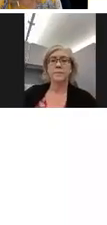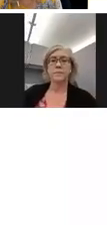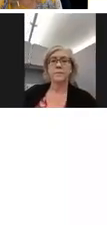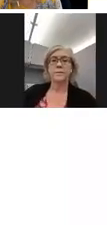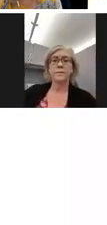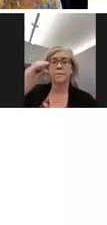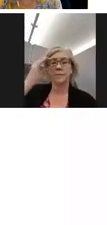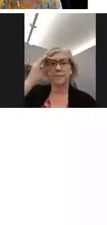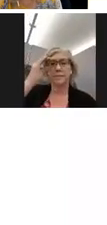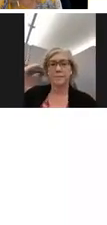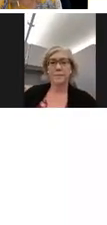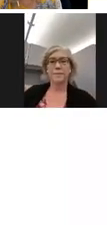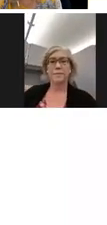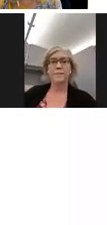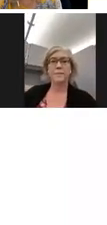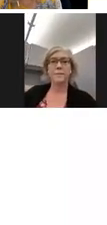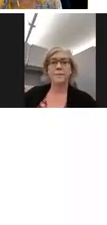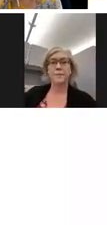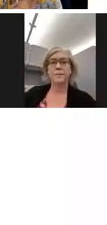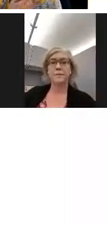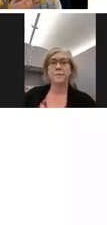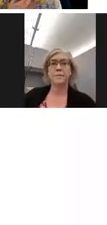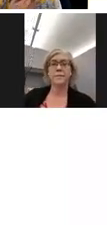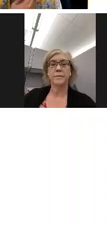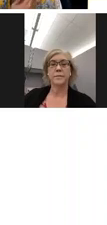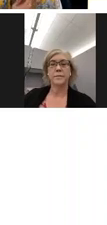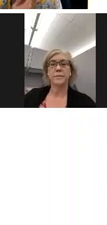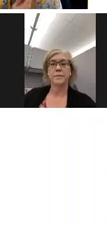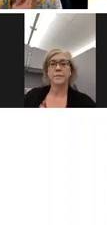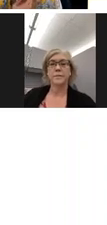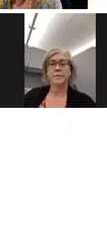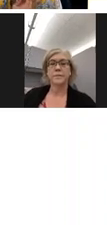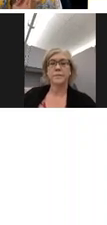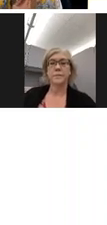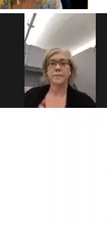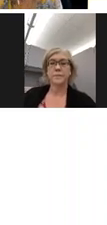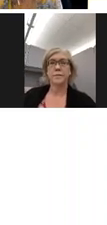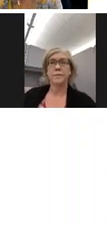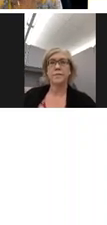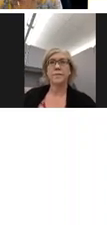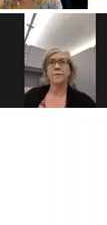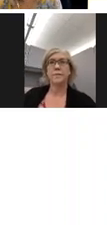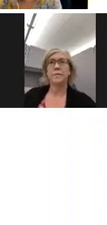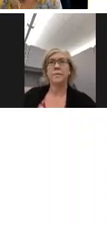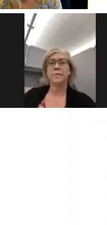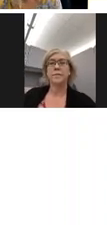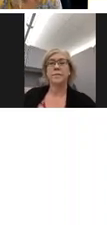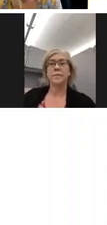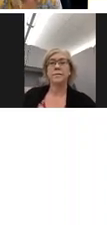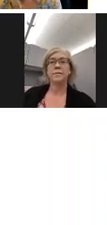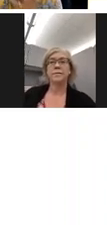COVID, we have kind of not had a lot of interaction with our kids, but we have not left our offices at all.